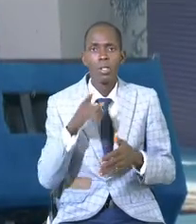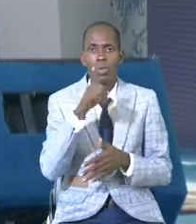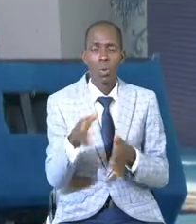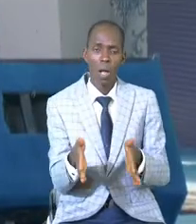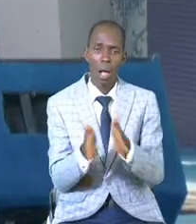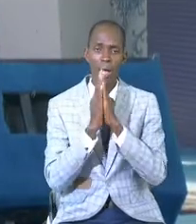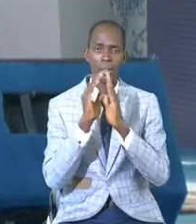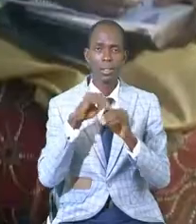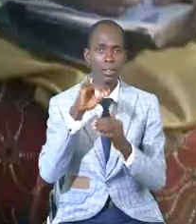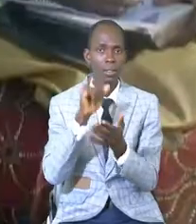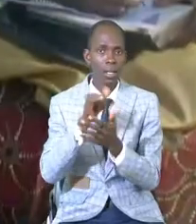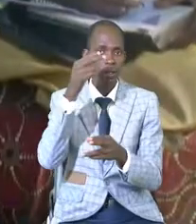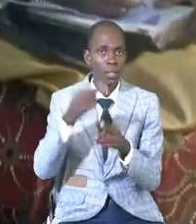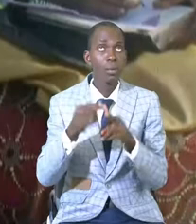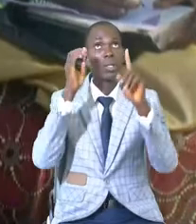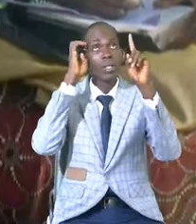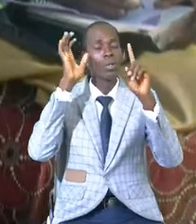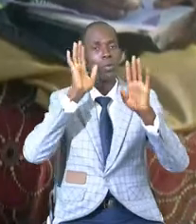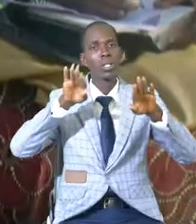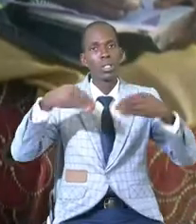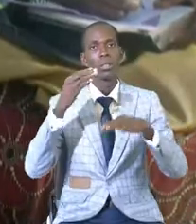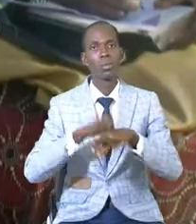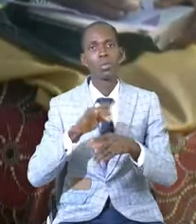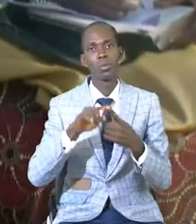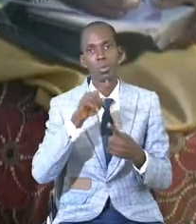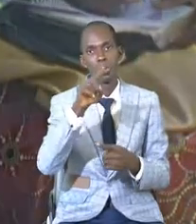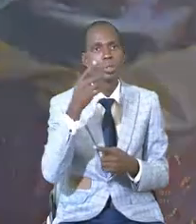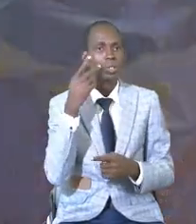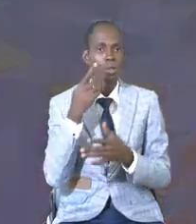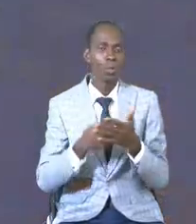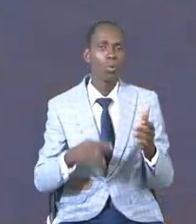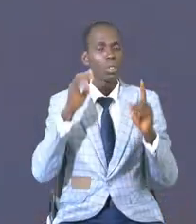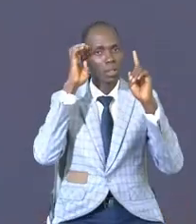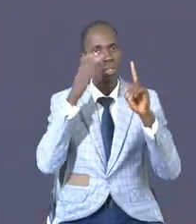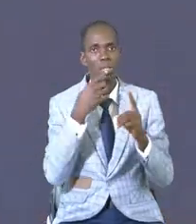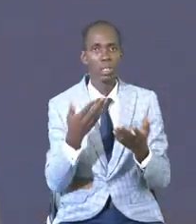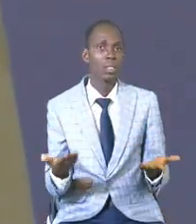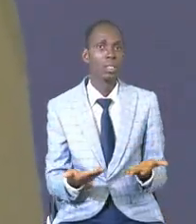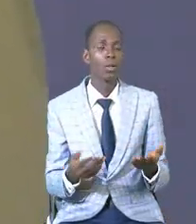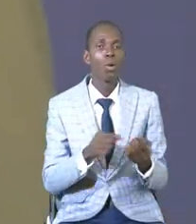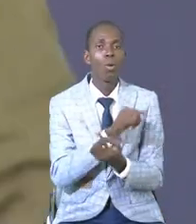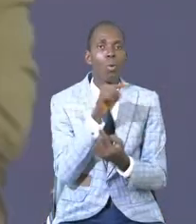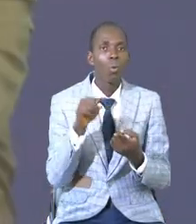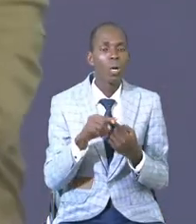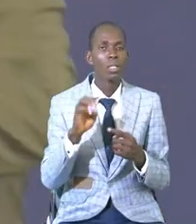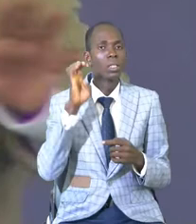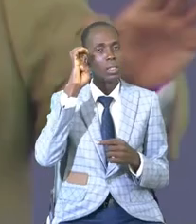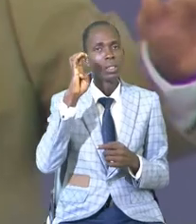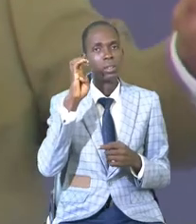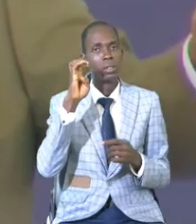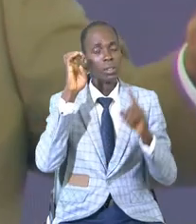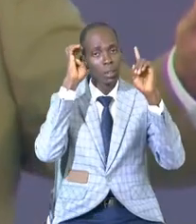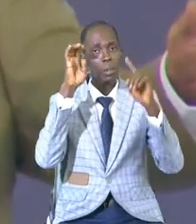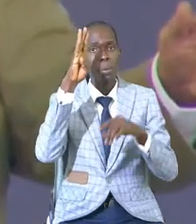name, he will give unto you. Look at what it says here. It says, when he had by himself